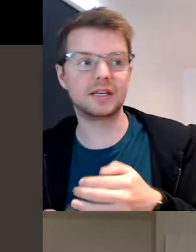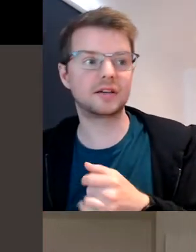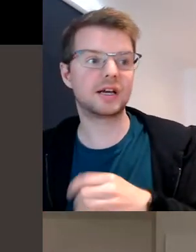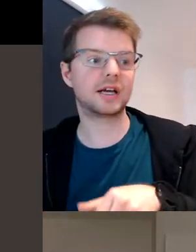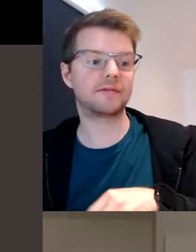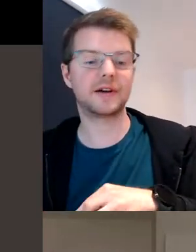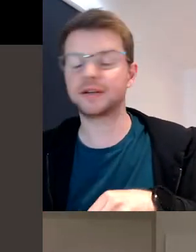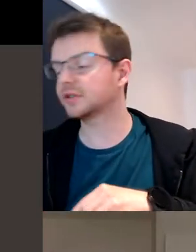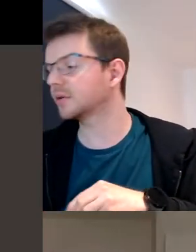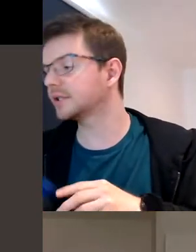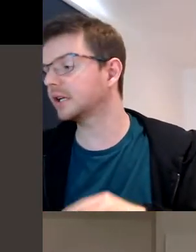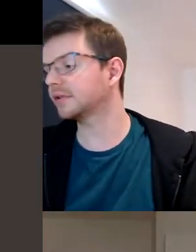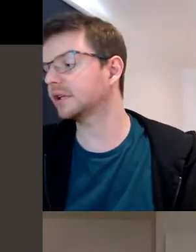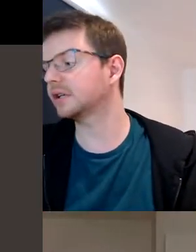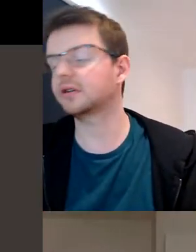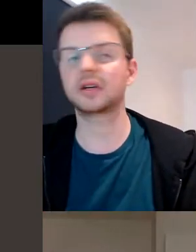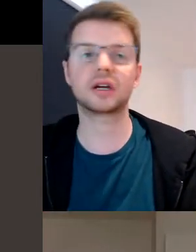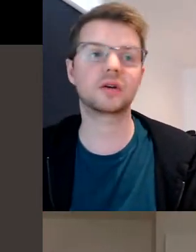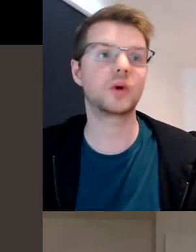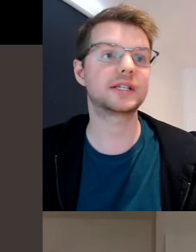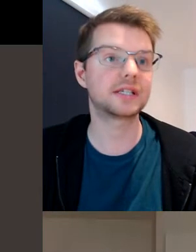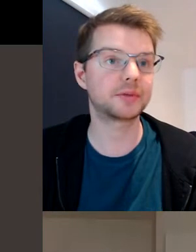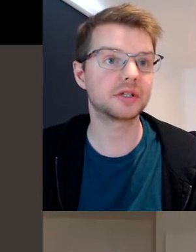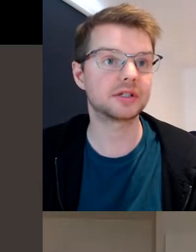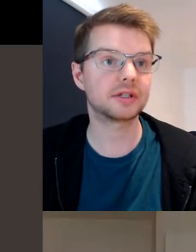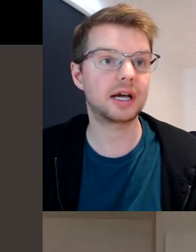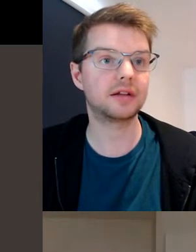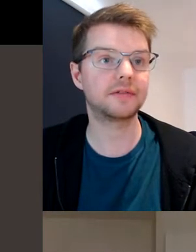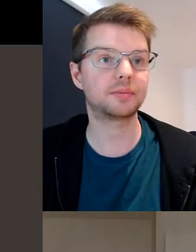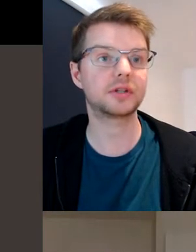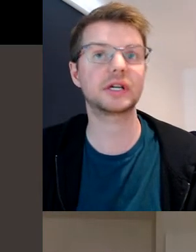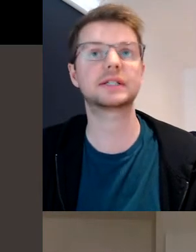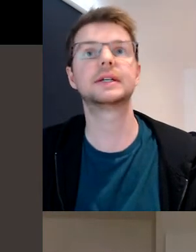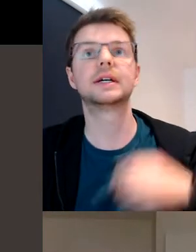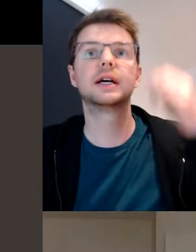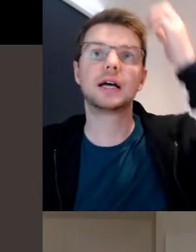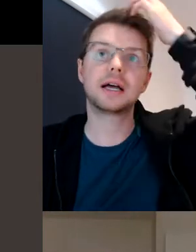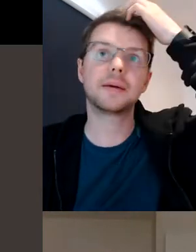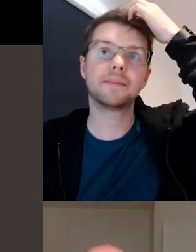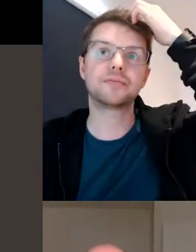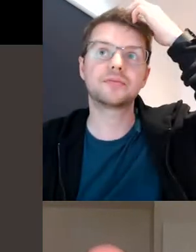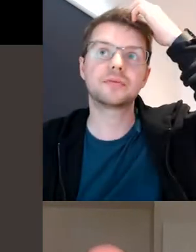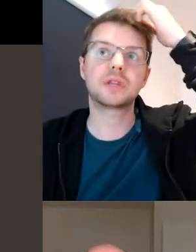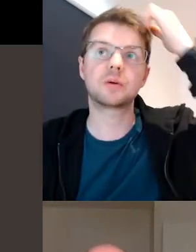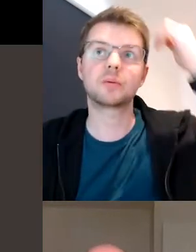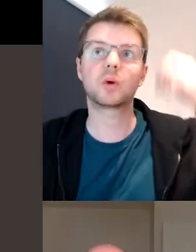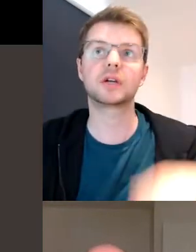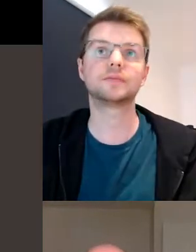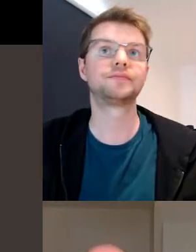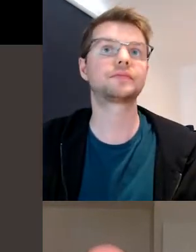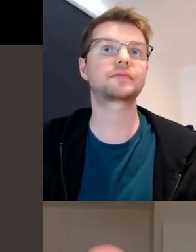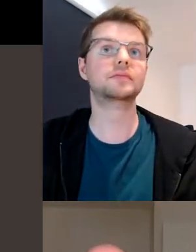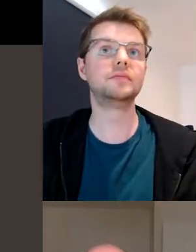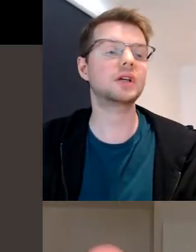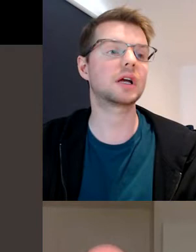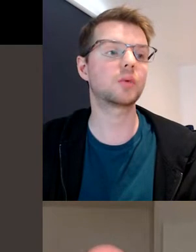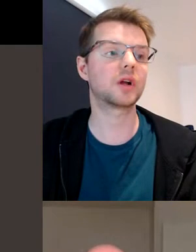This is the final show and tell for the Waste Exemptions Alpha project that we've been working